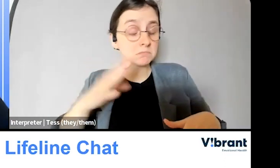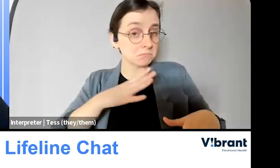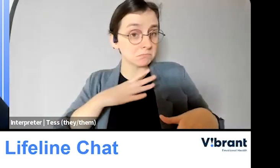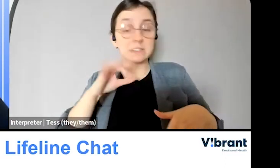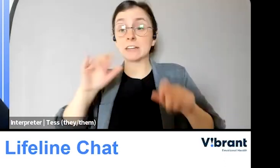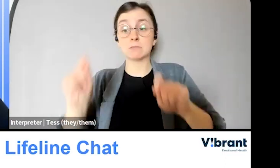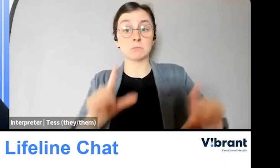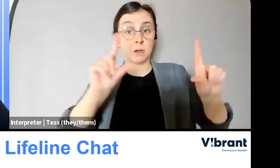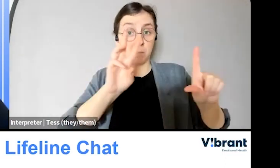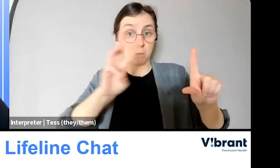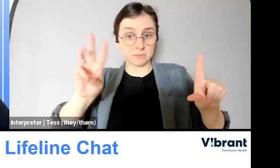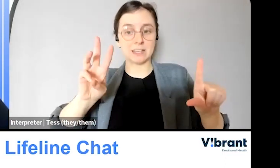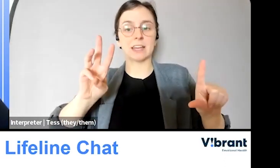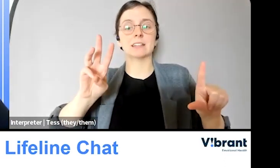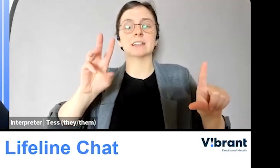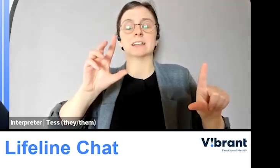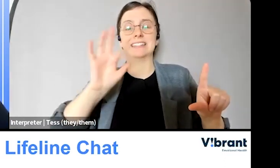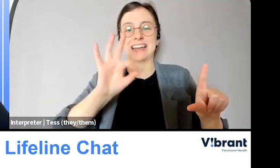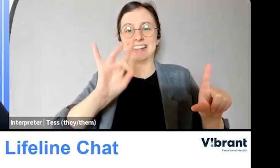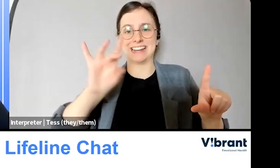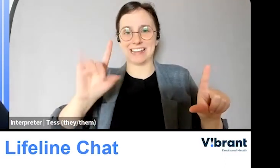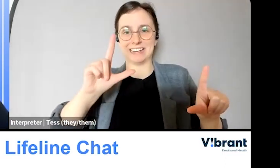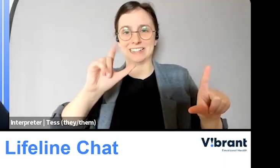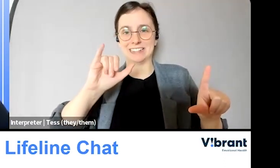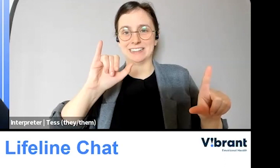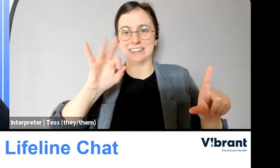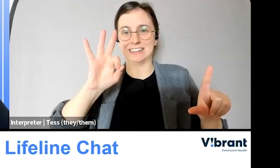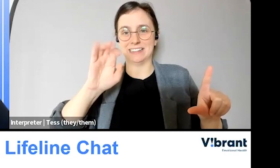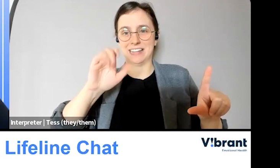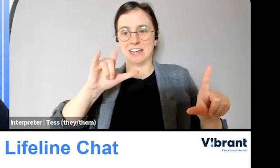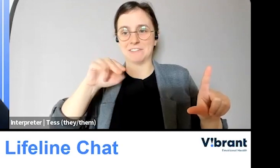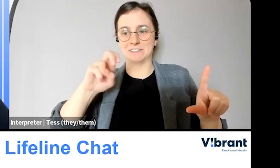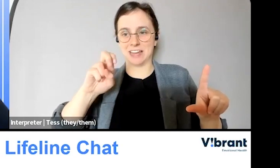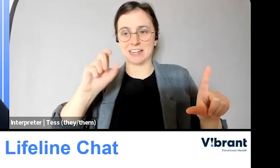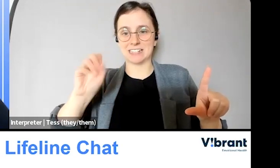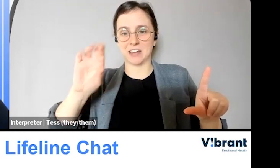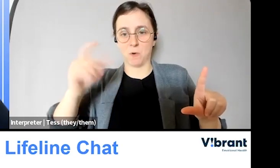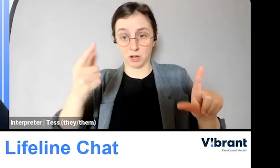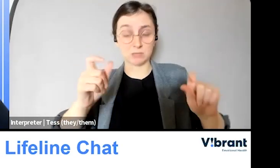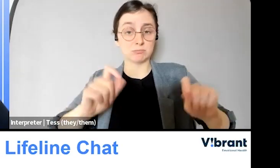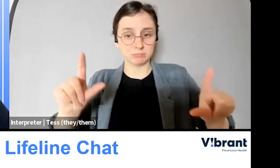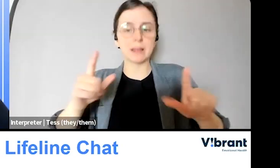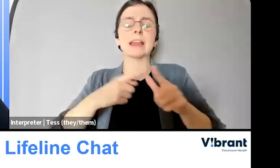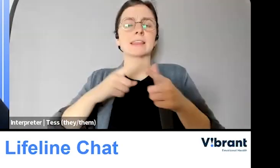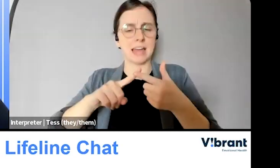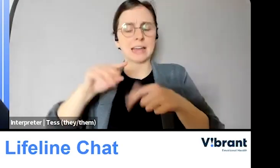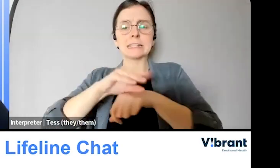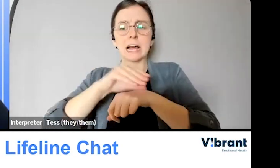988lifeline.org/chat, and then you're asked to complete a short survey so that the crisis counselor knows a little bit about your current situation.